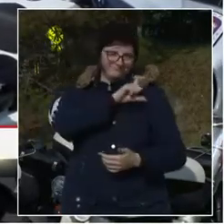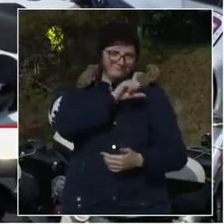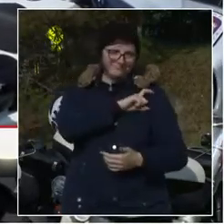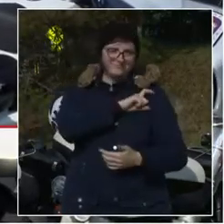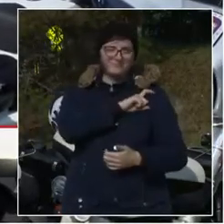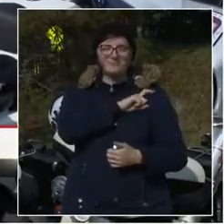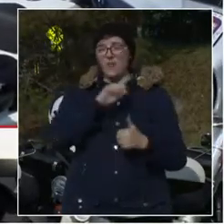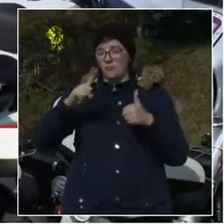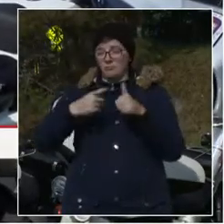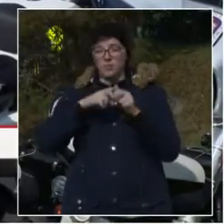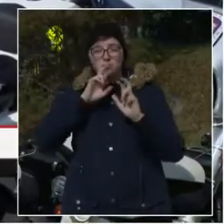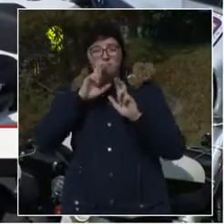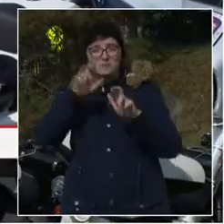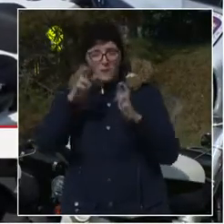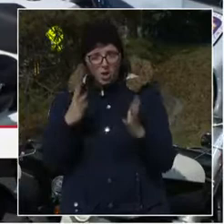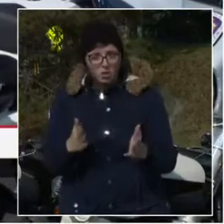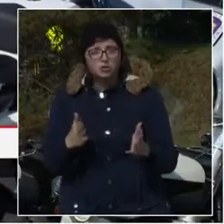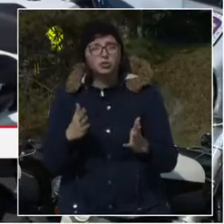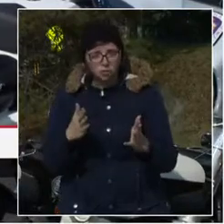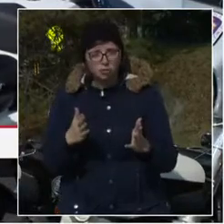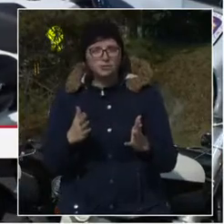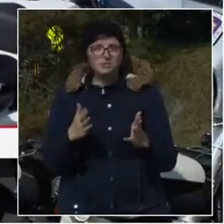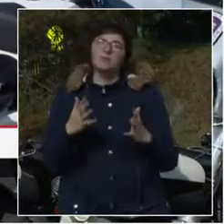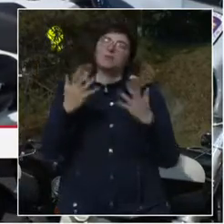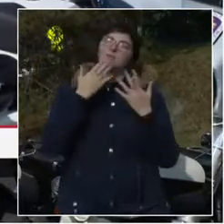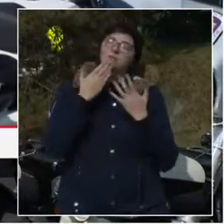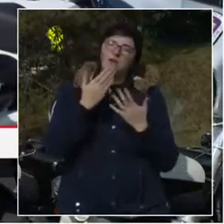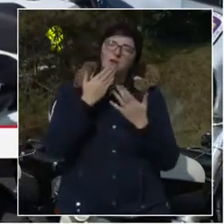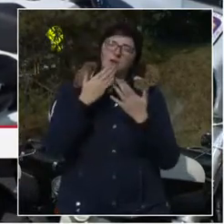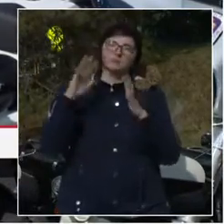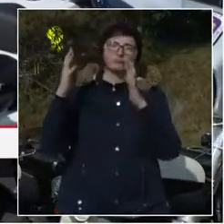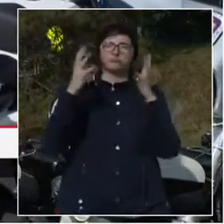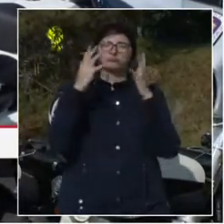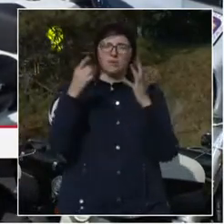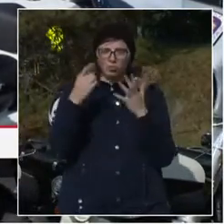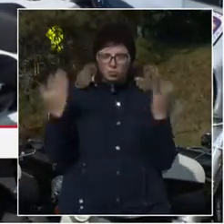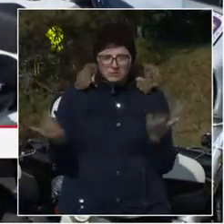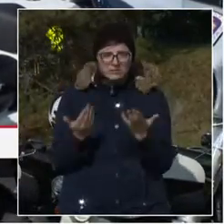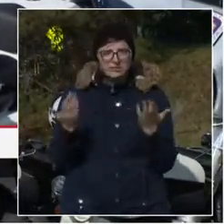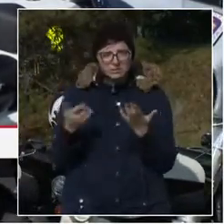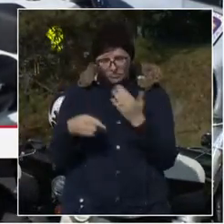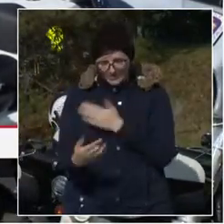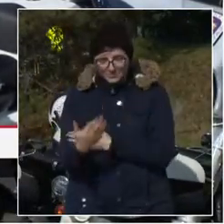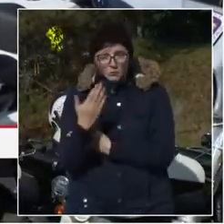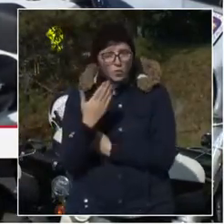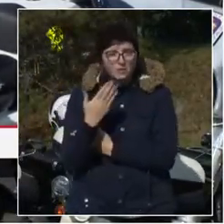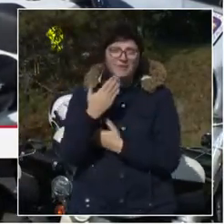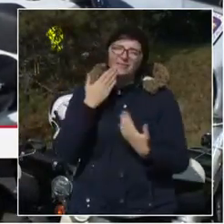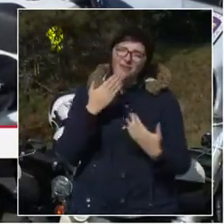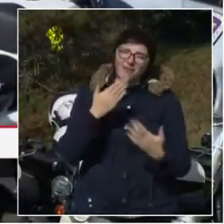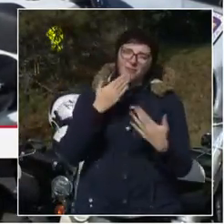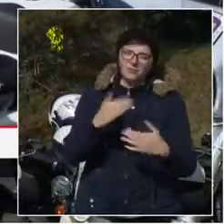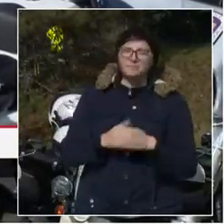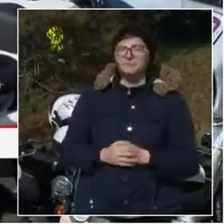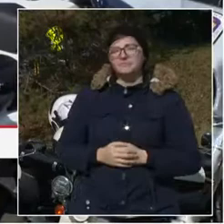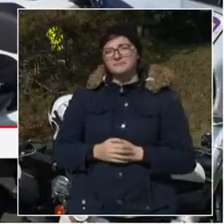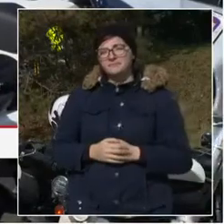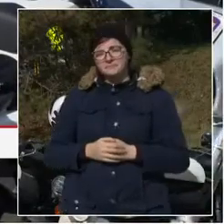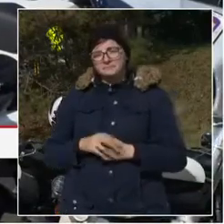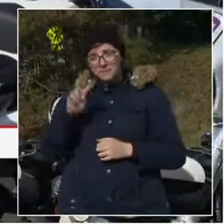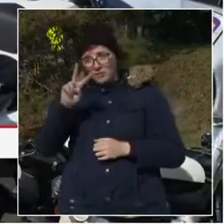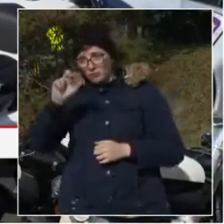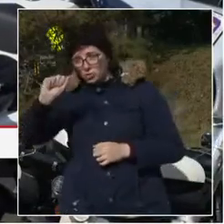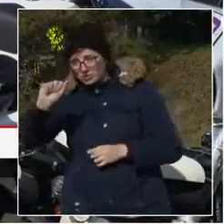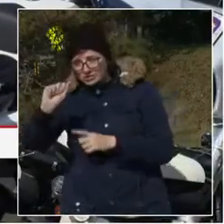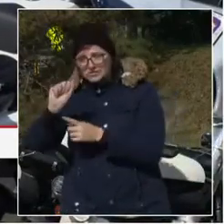aid responders for all of their tireless efforts and their presence here with us this morning. The Commonwealth of Virginia